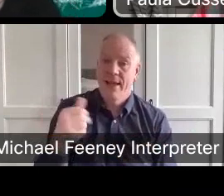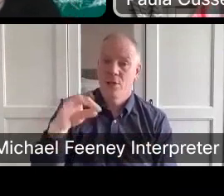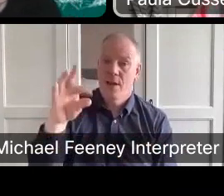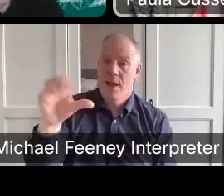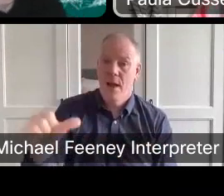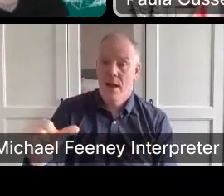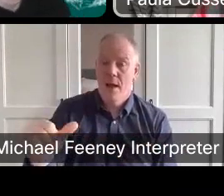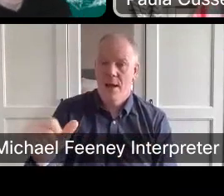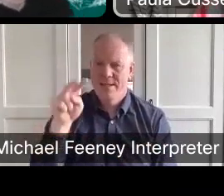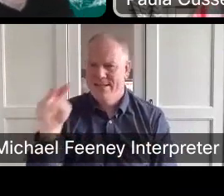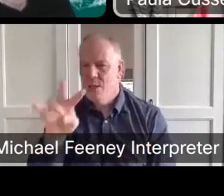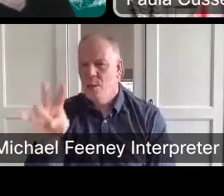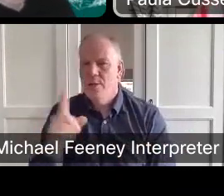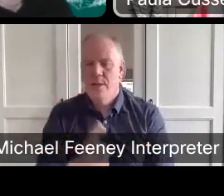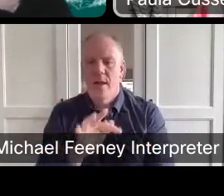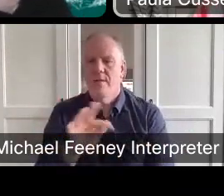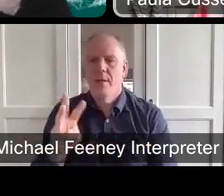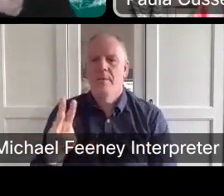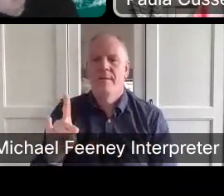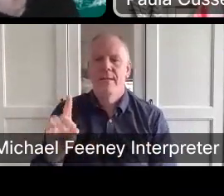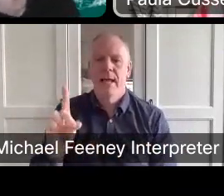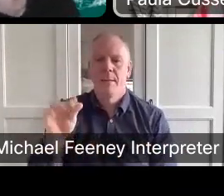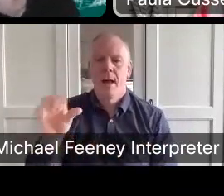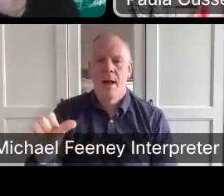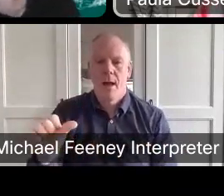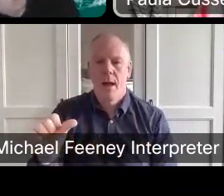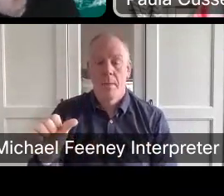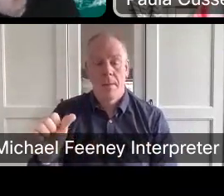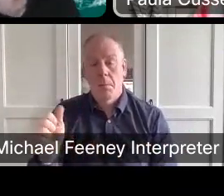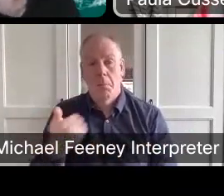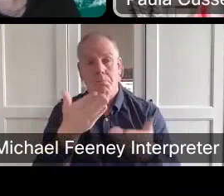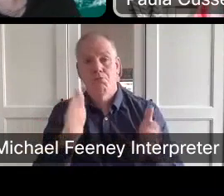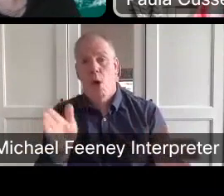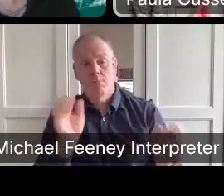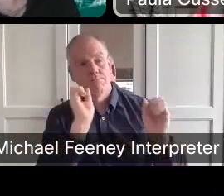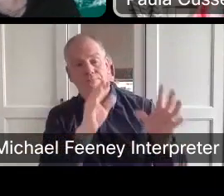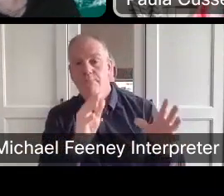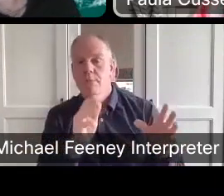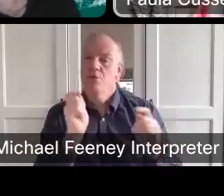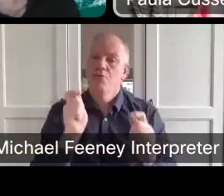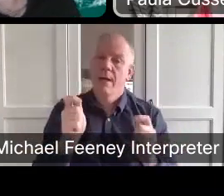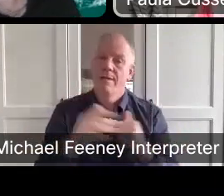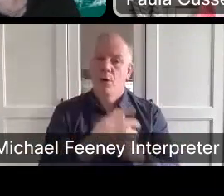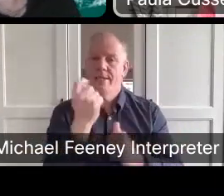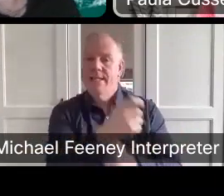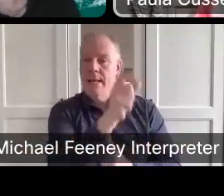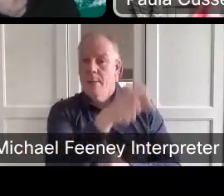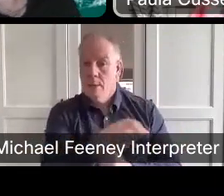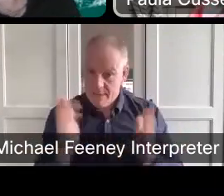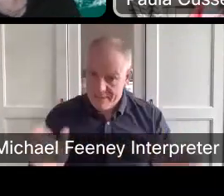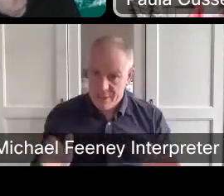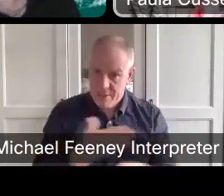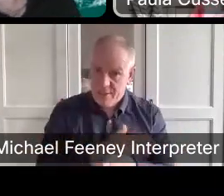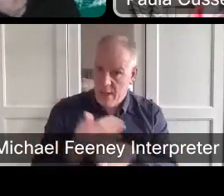Just see a question in the chat from Fidelma, but it might be helpful just to share with the broader group in terms of that training for the designated person. Has that